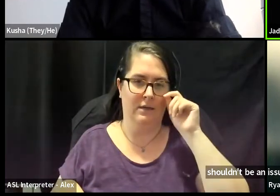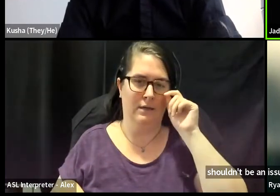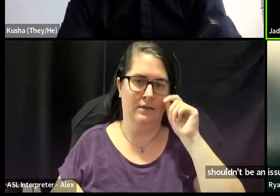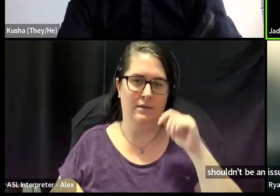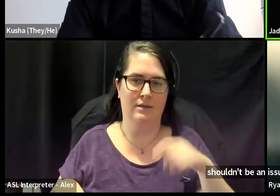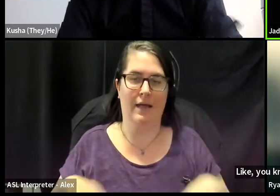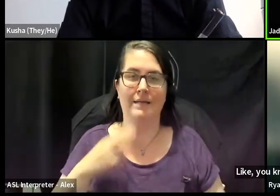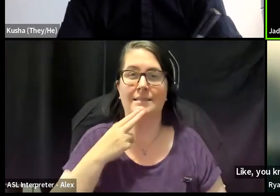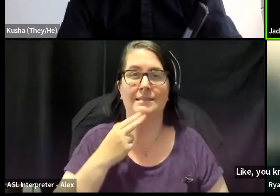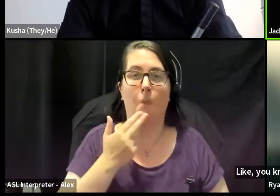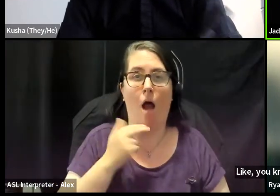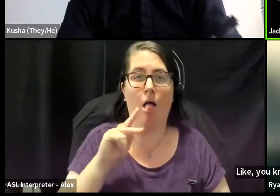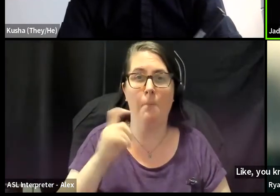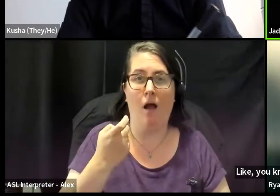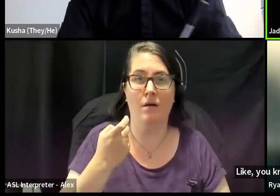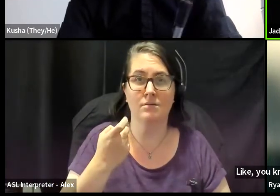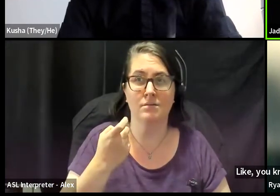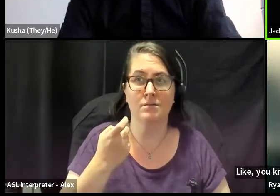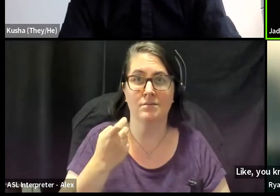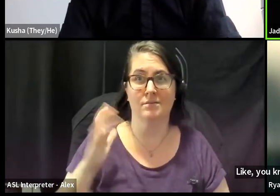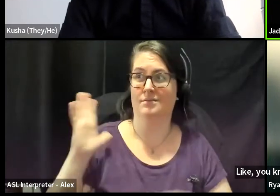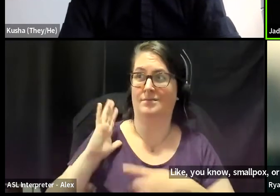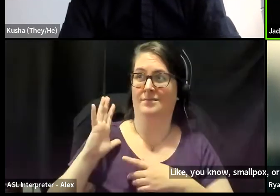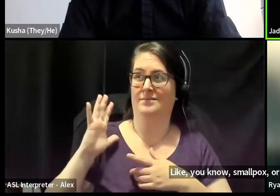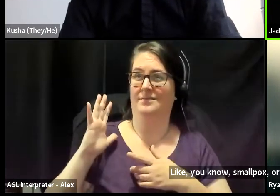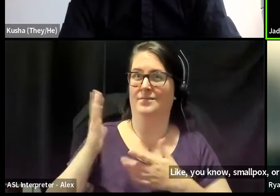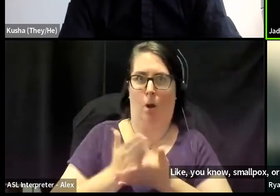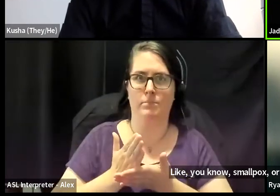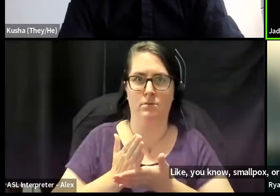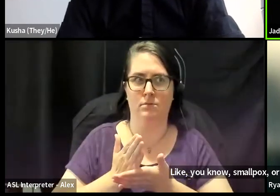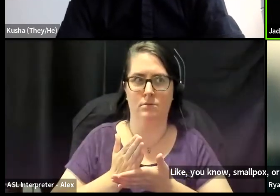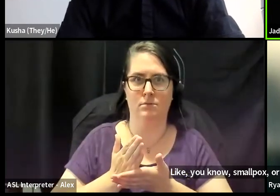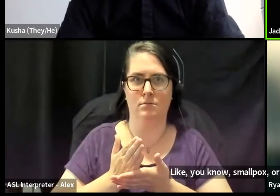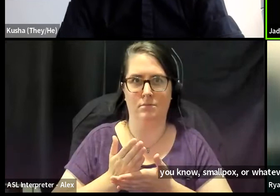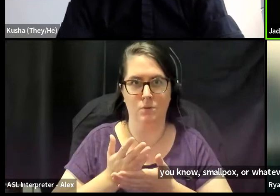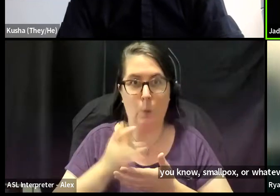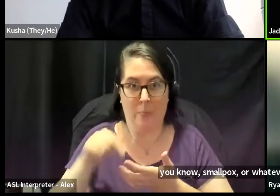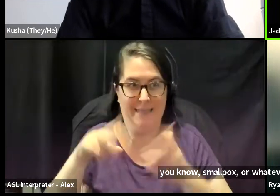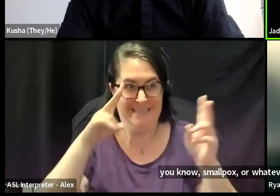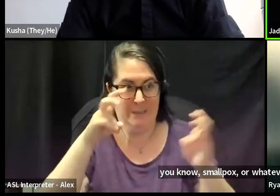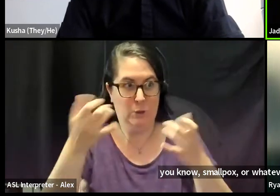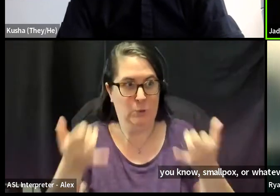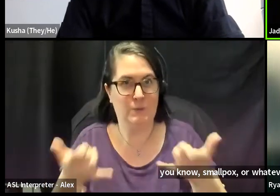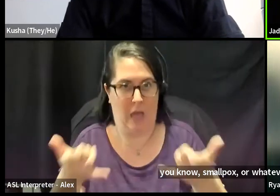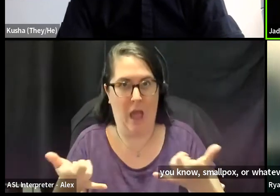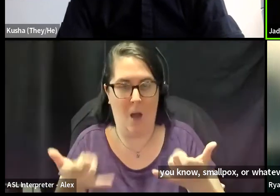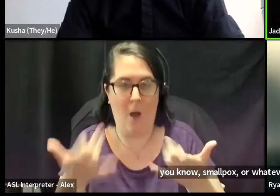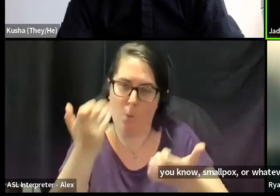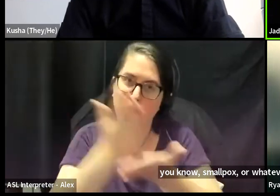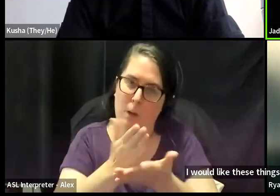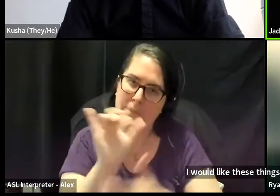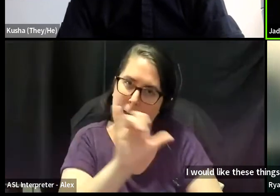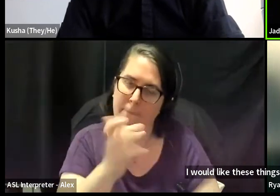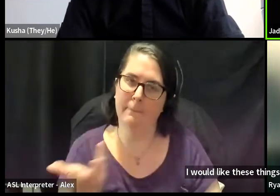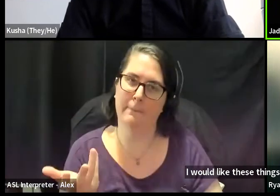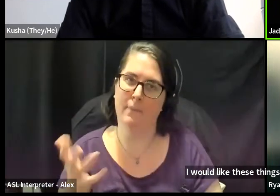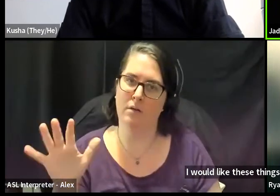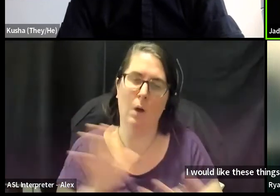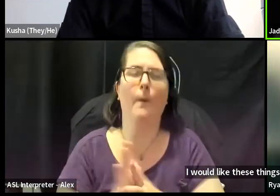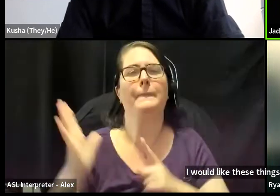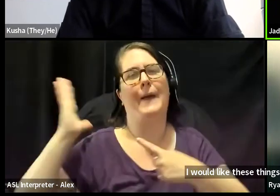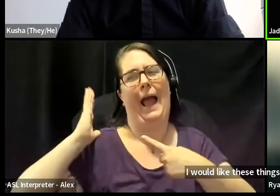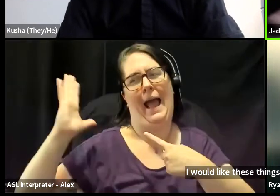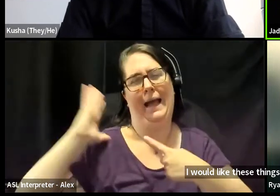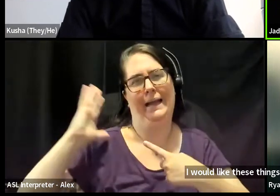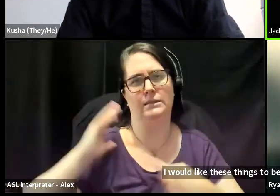smallpox or whatever, that it got obliviated. I would like these things to be, in the past.